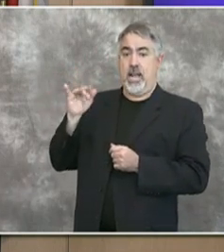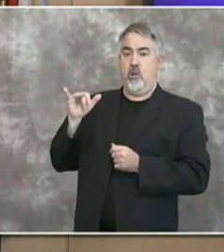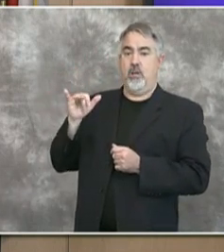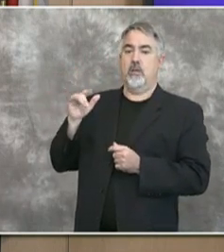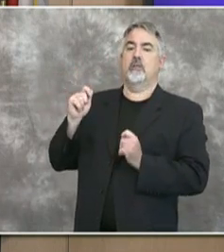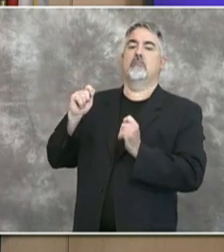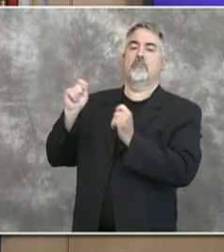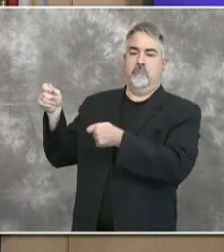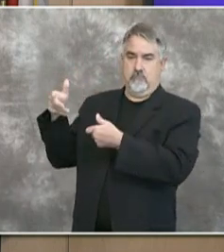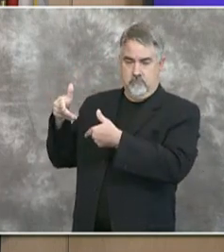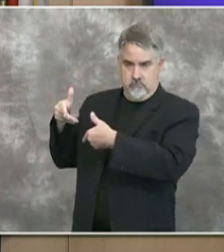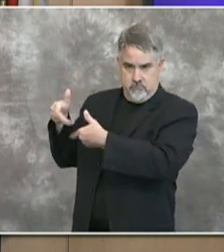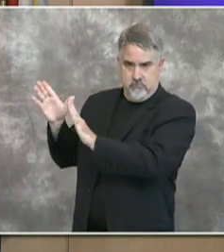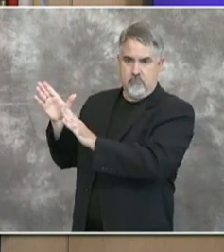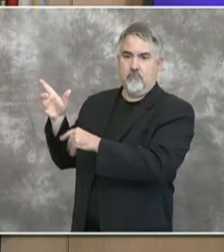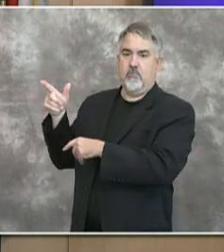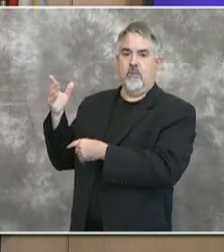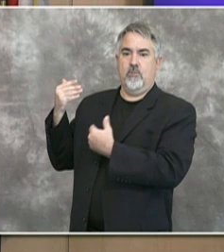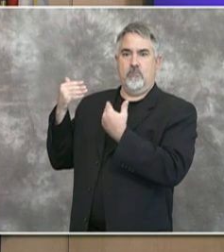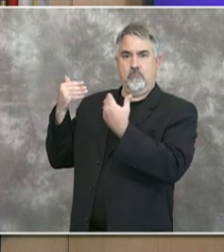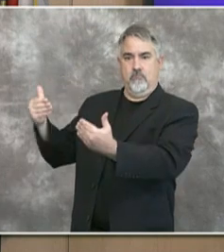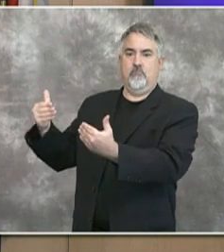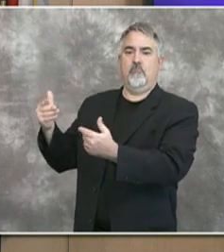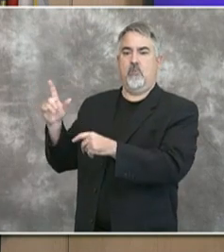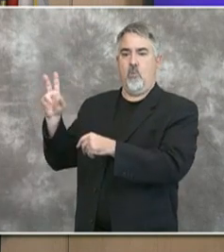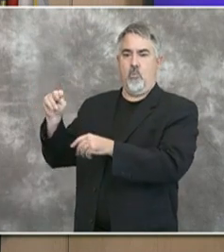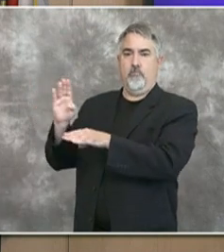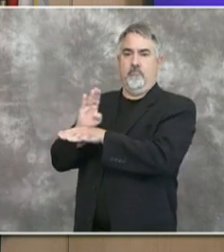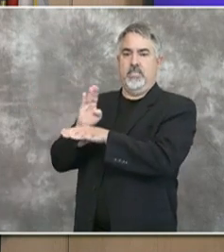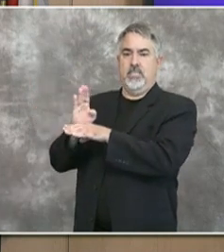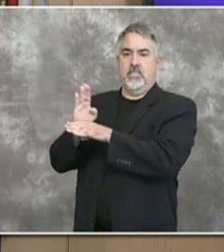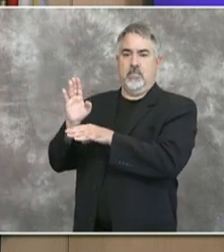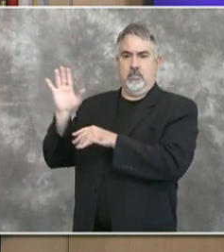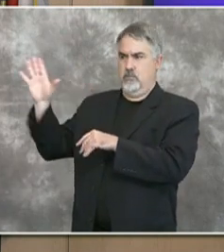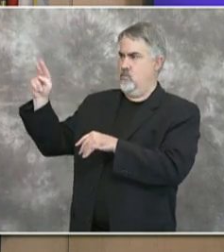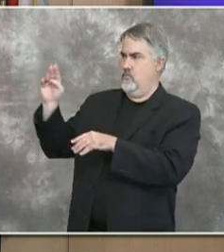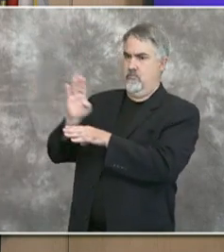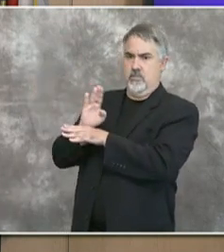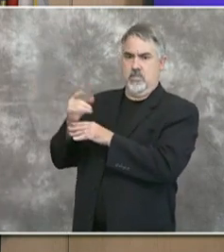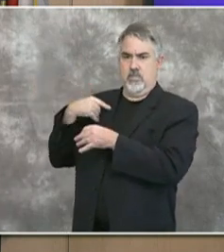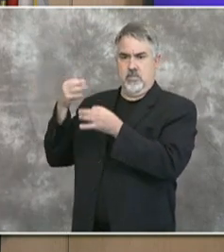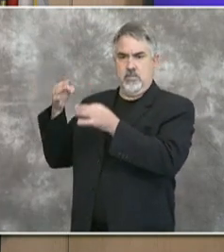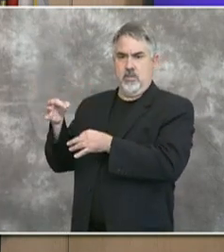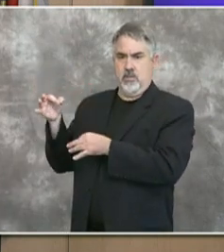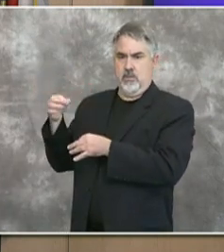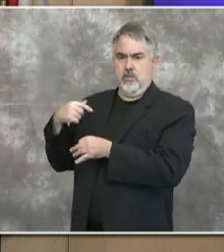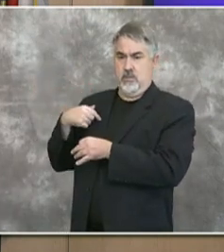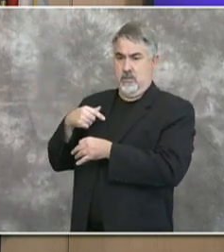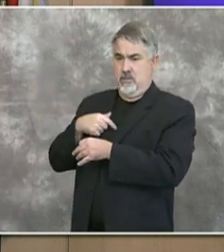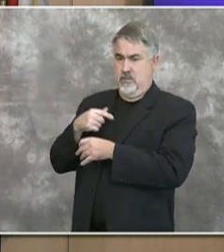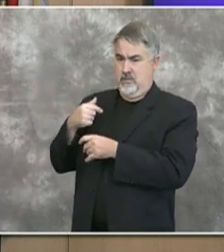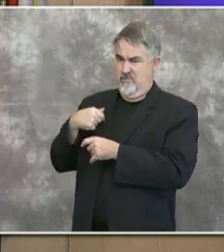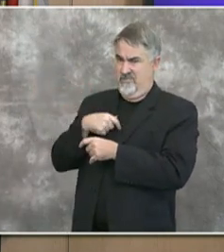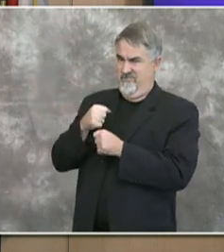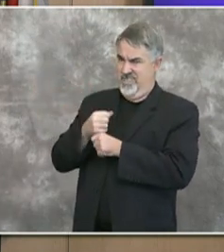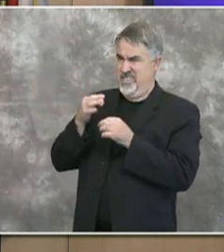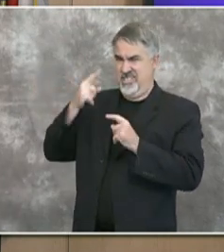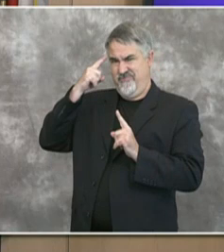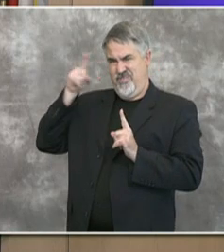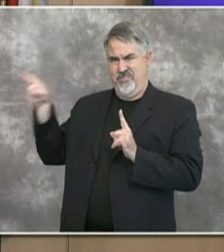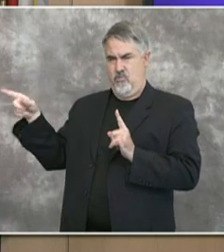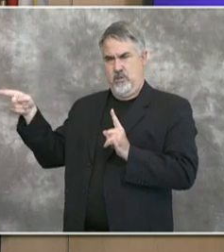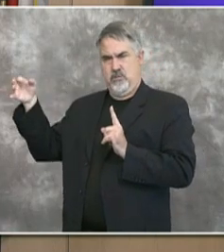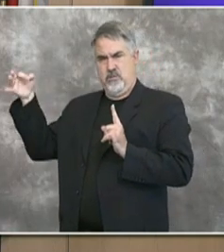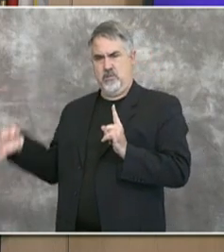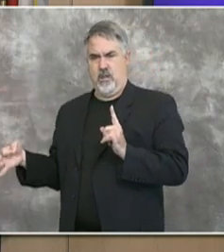say-so over when to open their businesses, et cetera. They say that they should be allowed to make that decision, that they're looking at the trends,